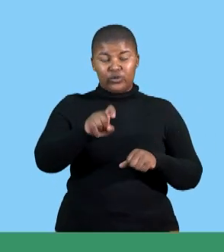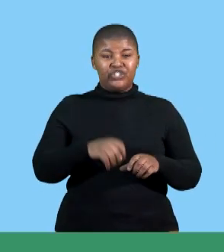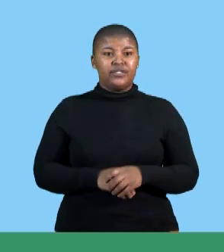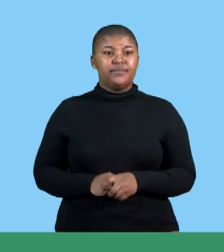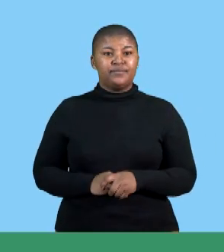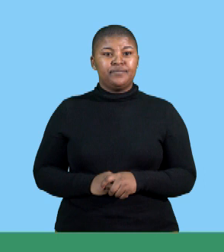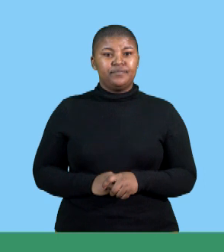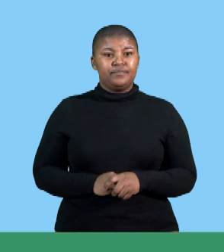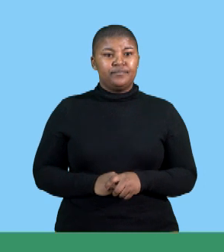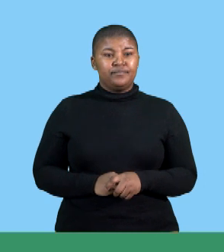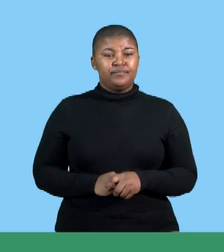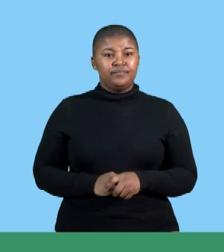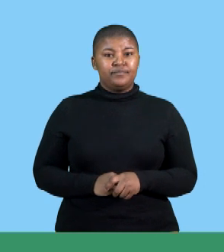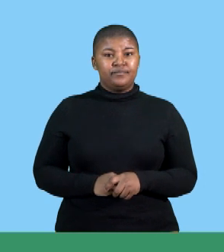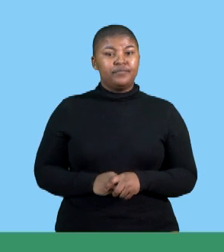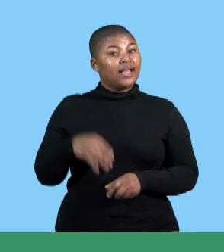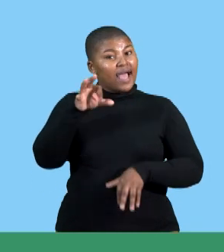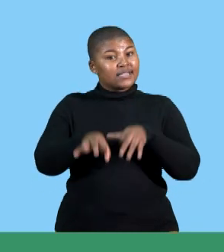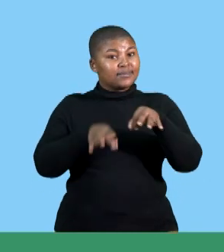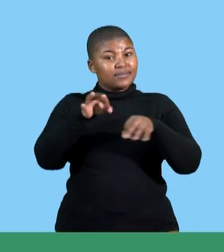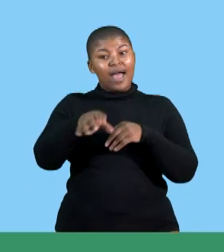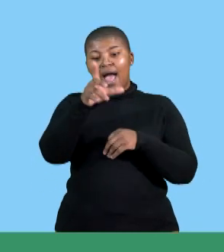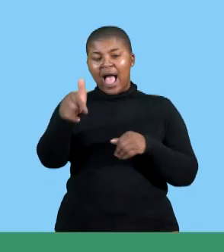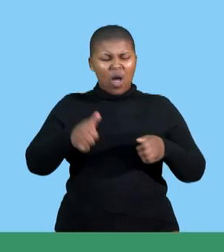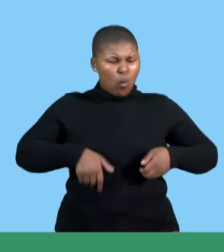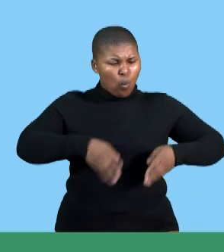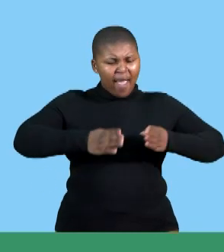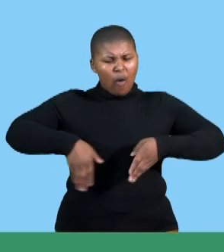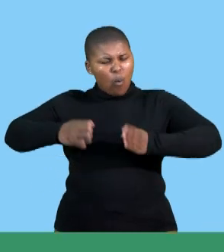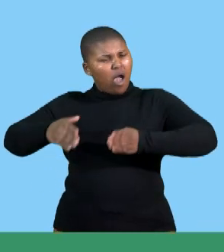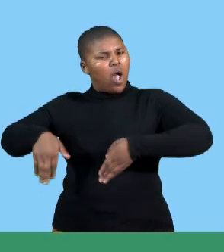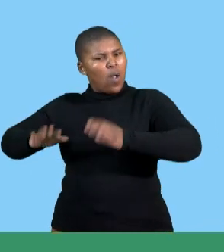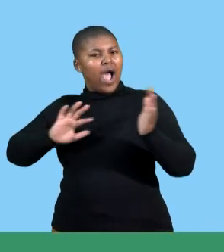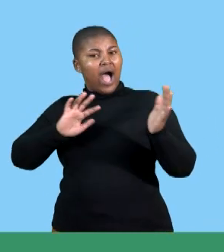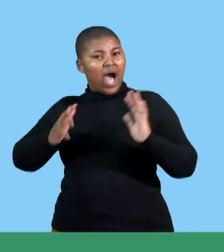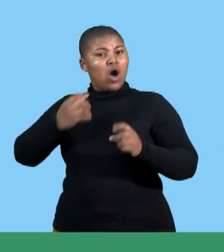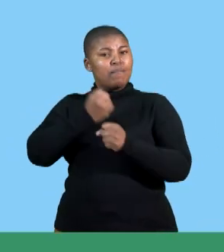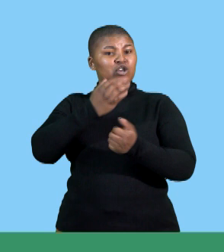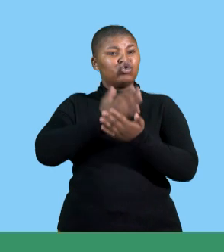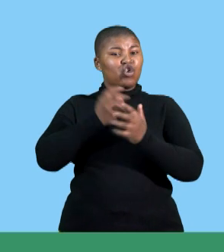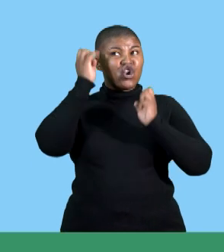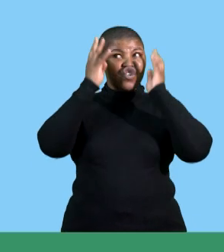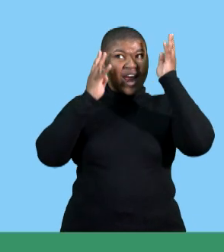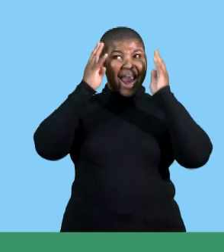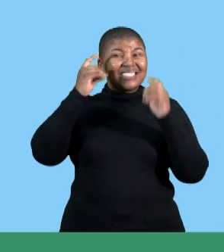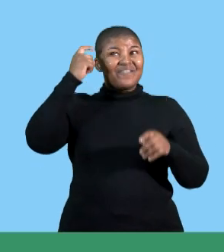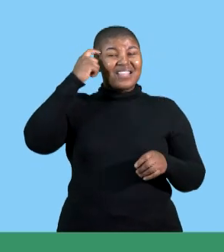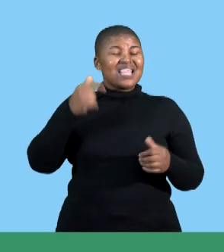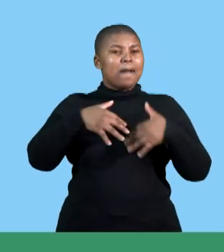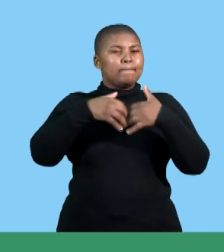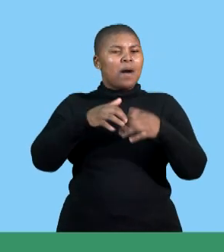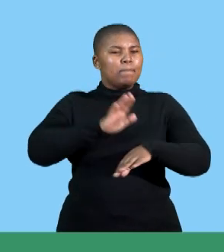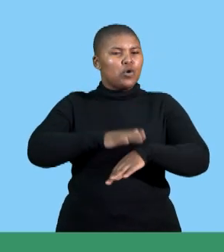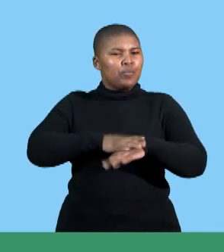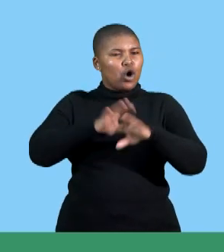question says, explain other ways in which businesses can use creative thinking to generate